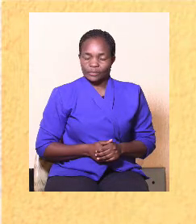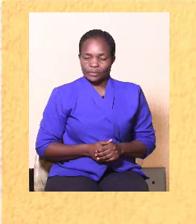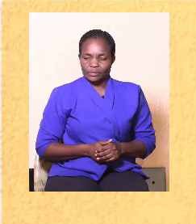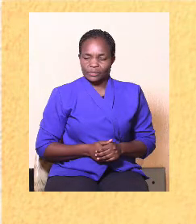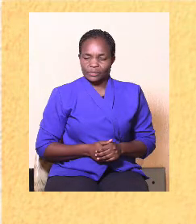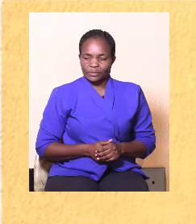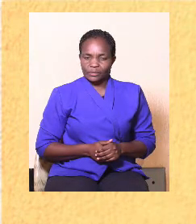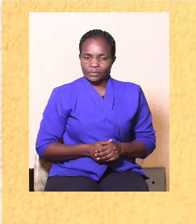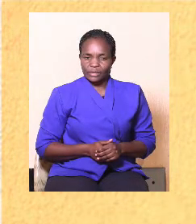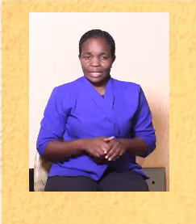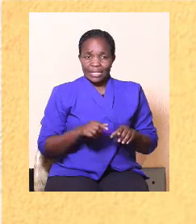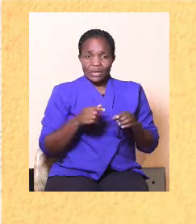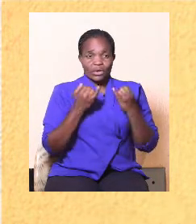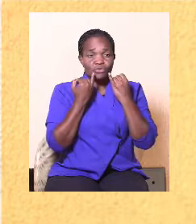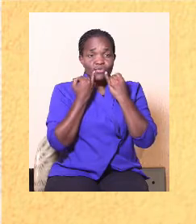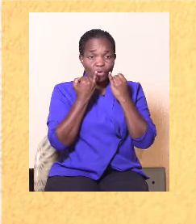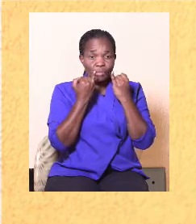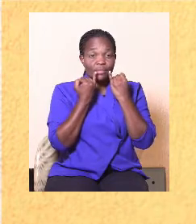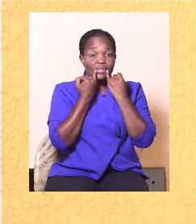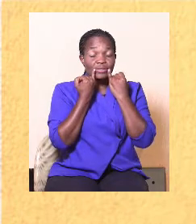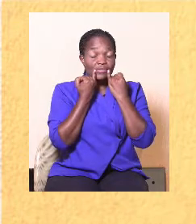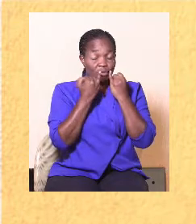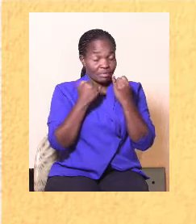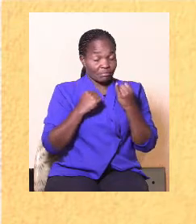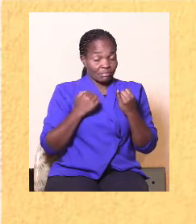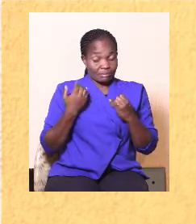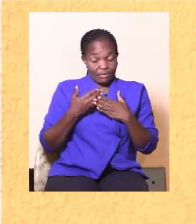is the information that we wanted to give to